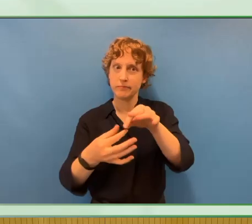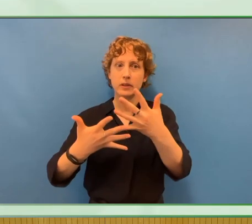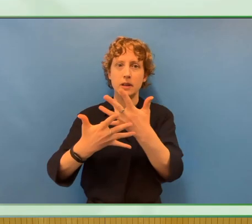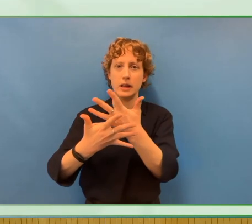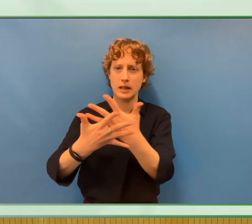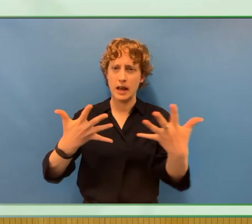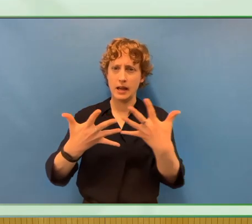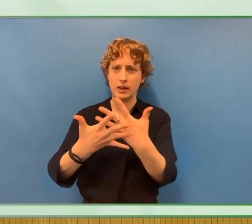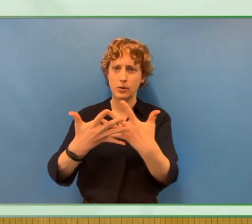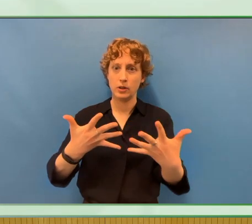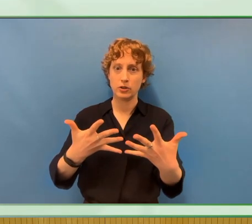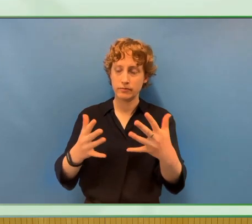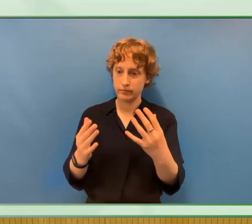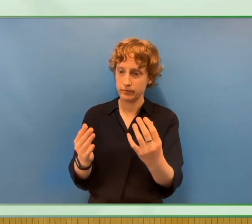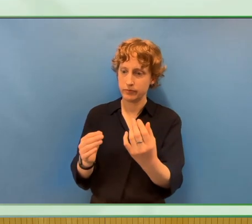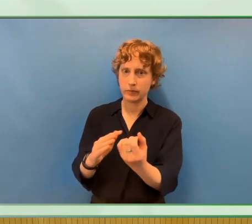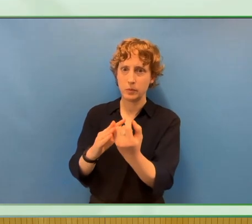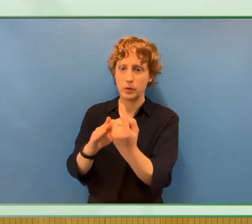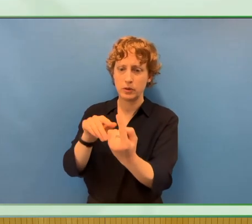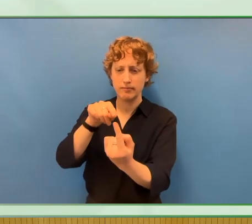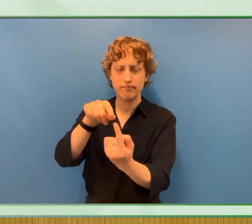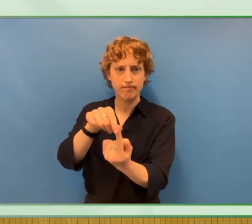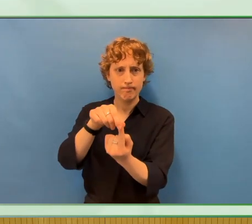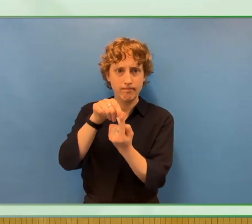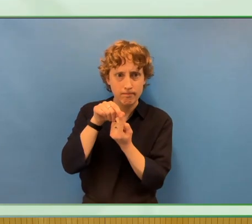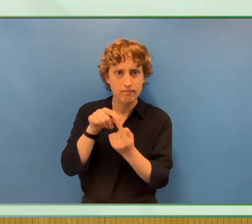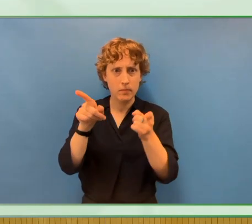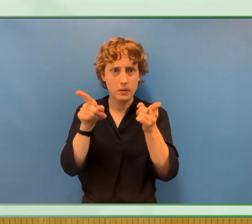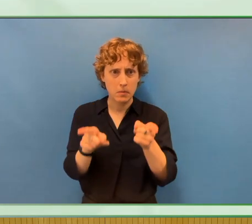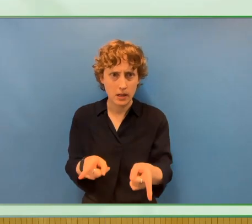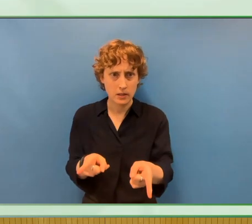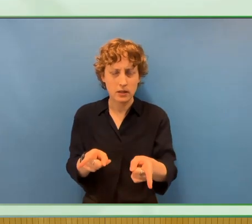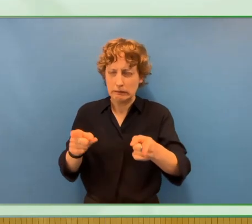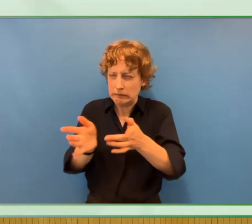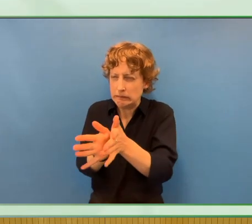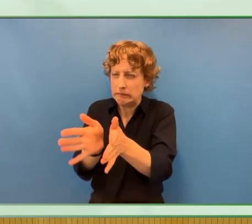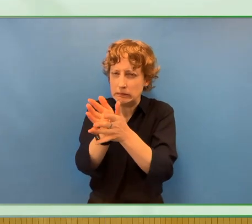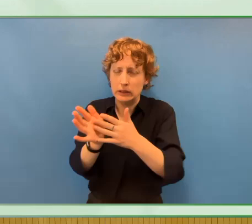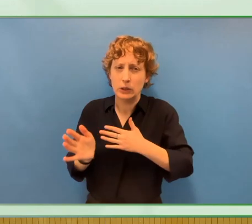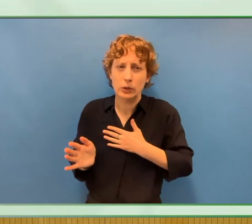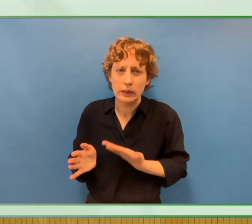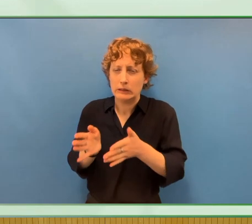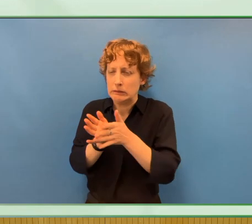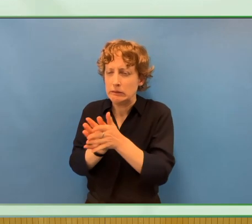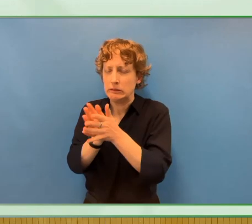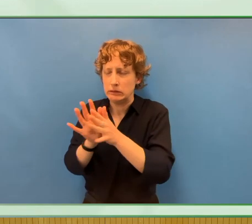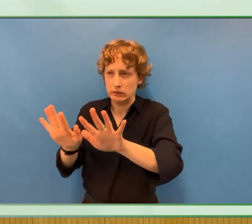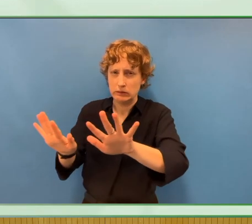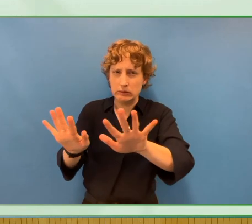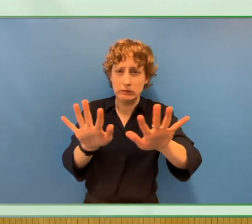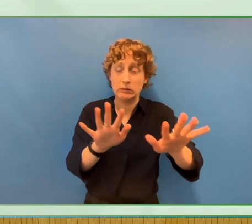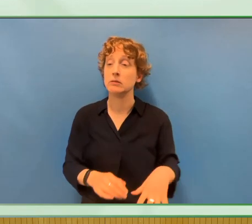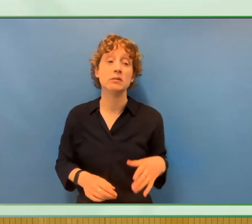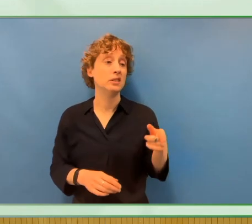journey, because if you care enough to be on the journey, you're gonna try. But if you're a jerk, you're a jerk, and there's nothing we can do about that. And I'm